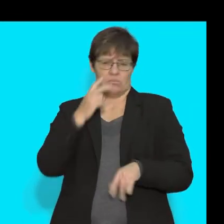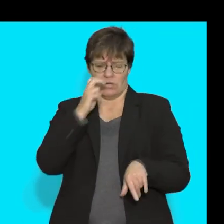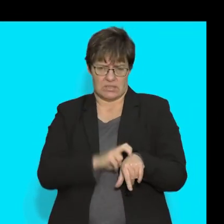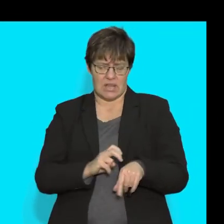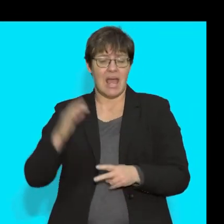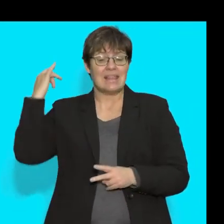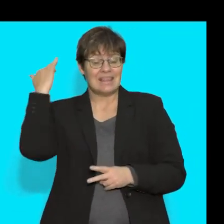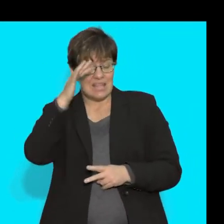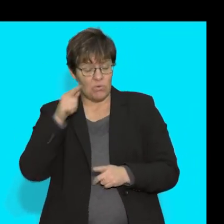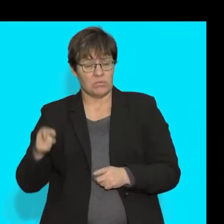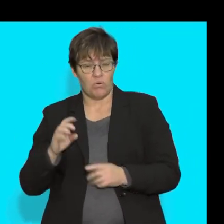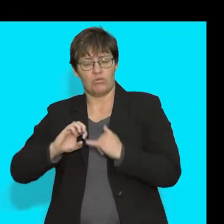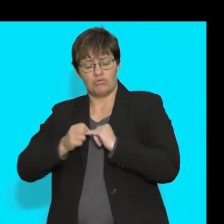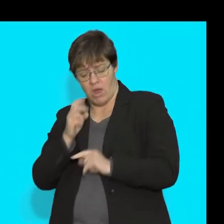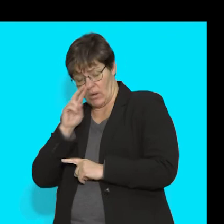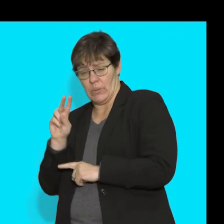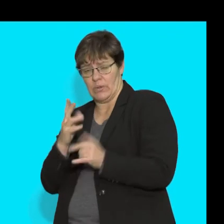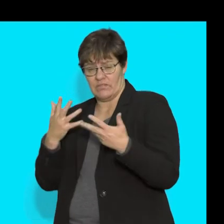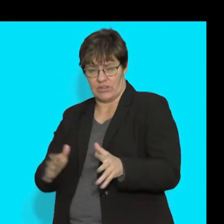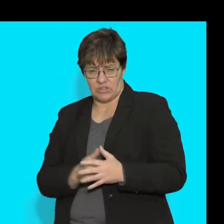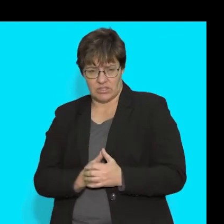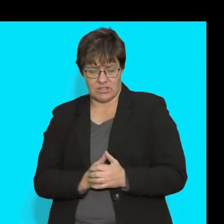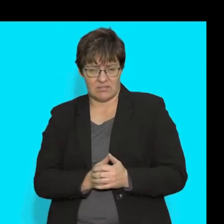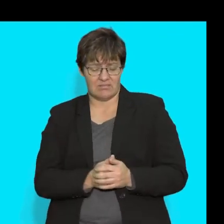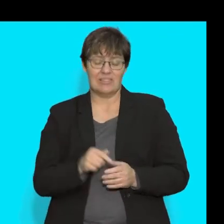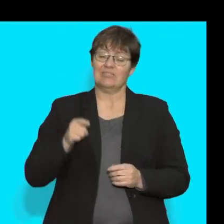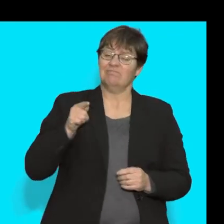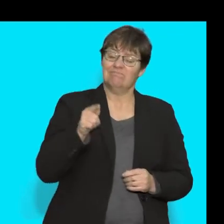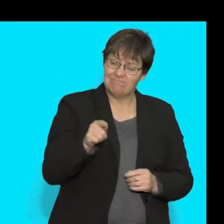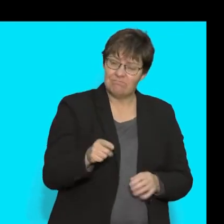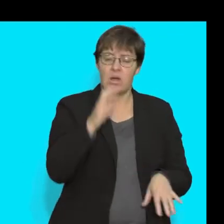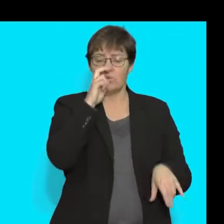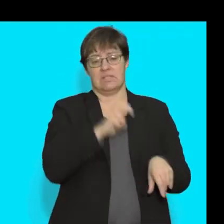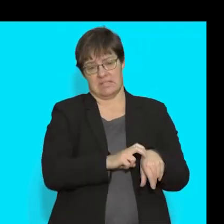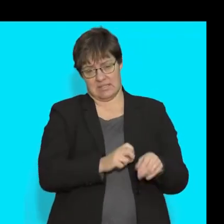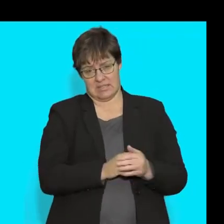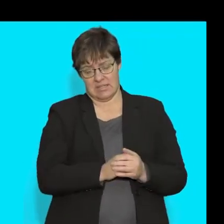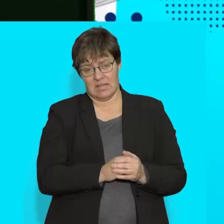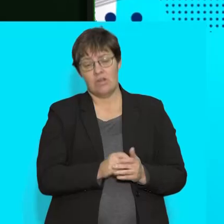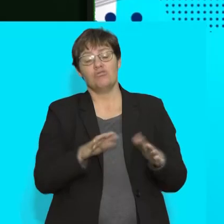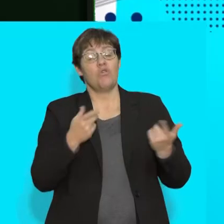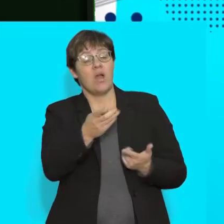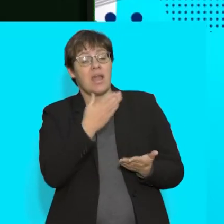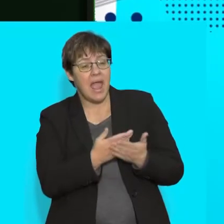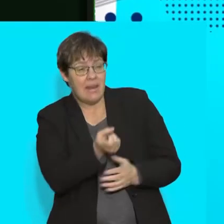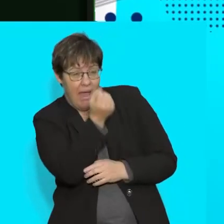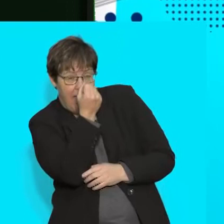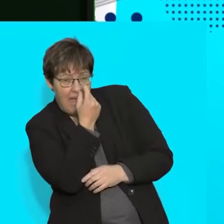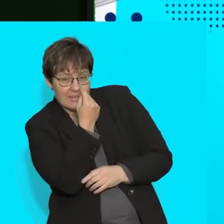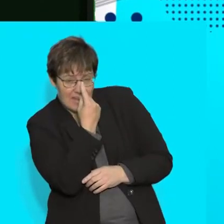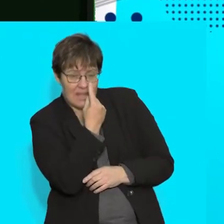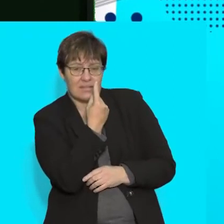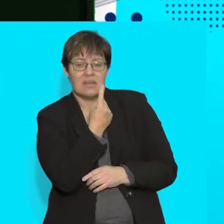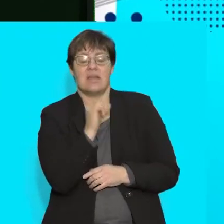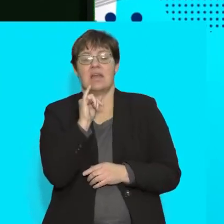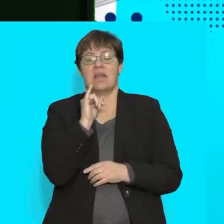The theorems is what we've been trying to look at now, and that's what you guys need in order to make sure you